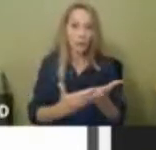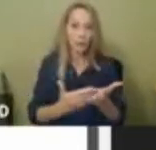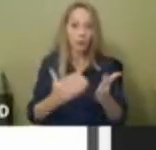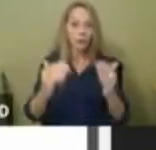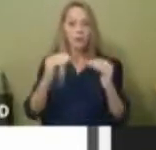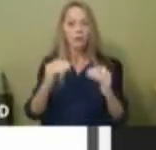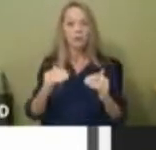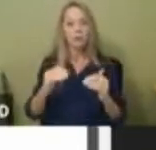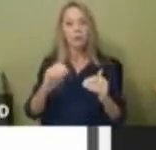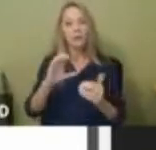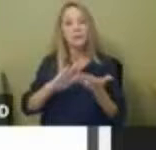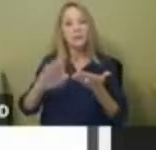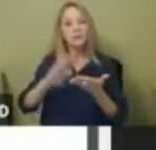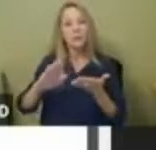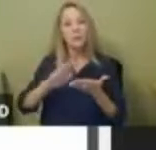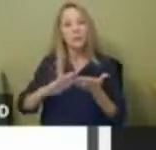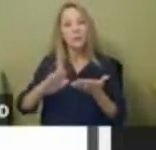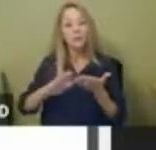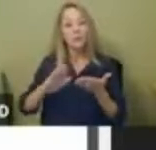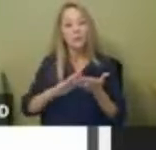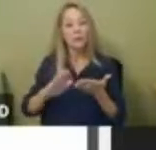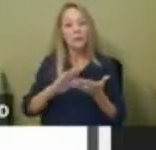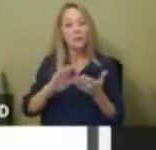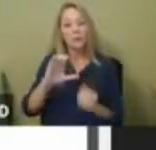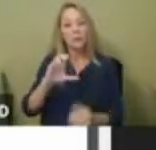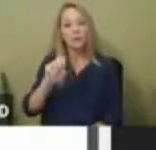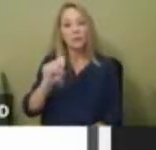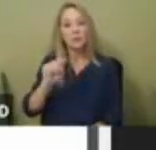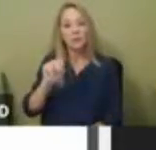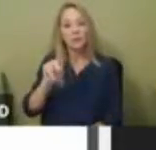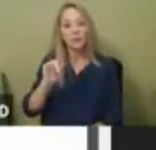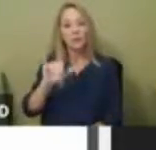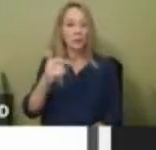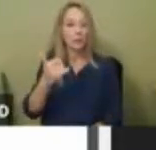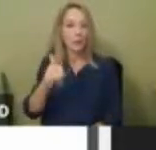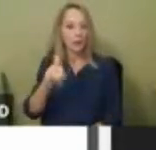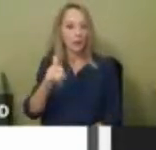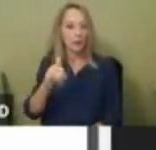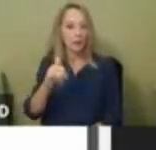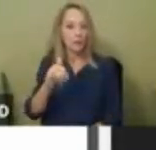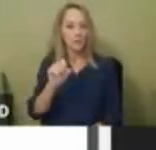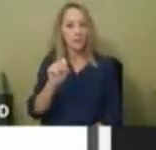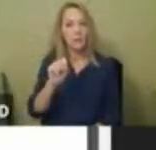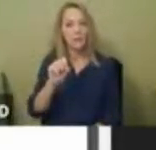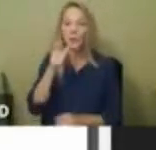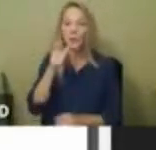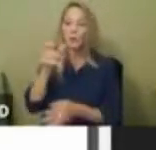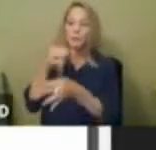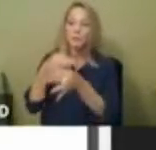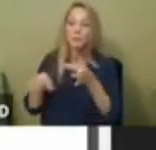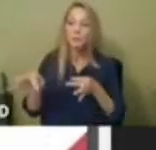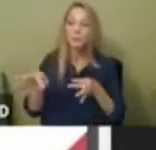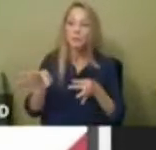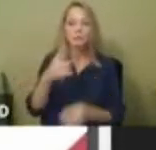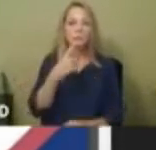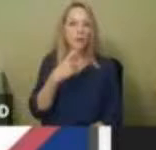staff is yellow, and the substitute availability remains red. Next slide.